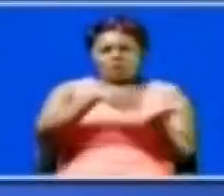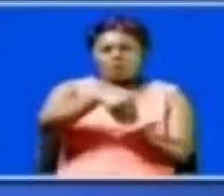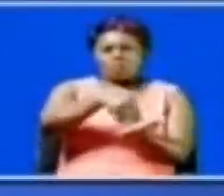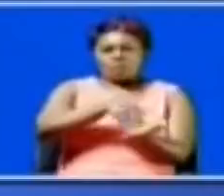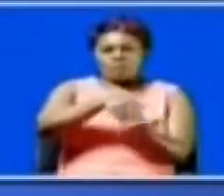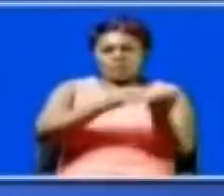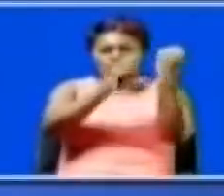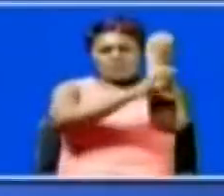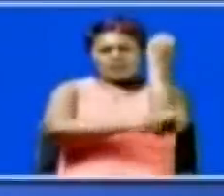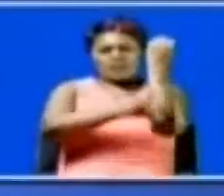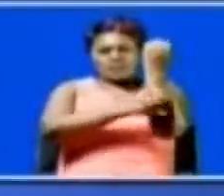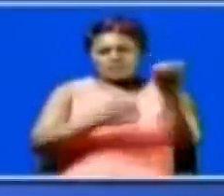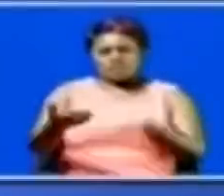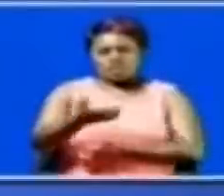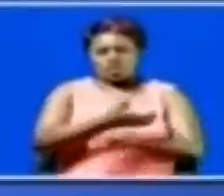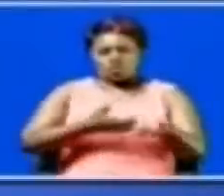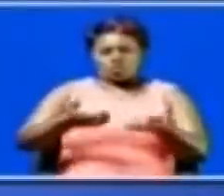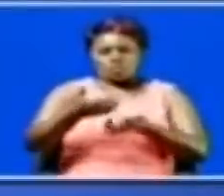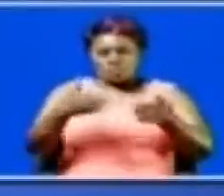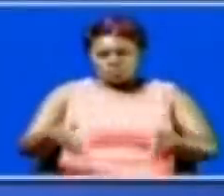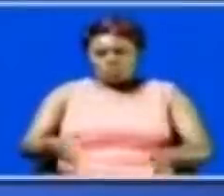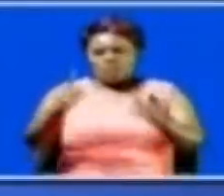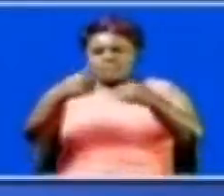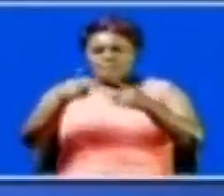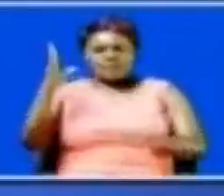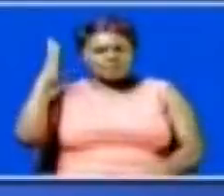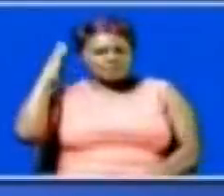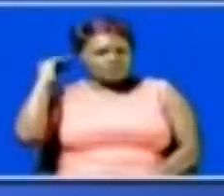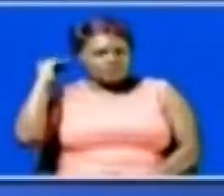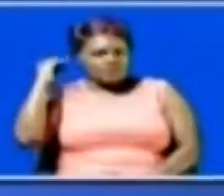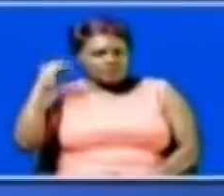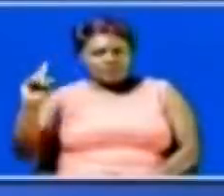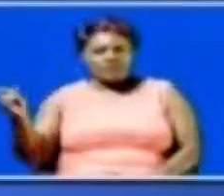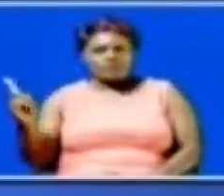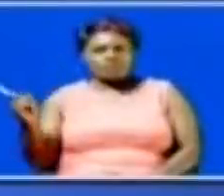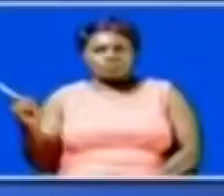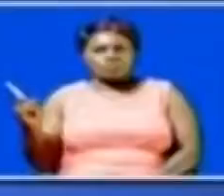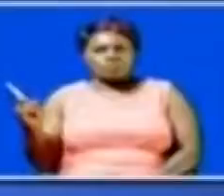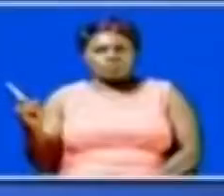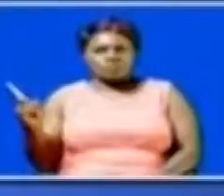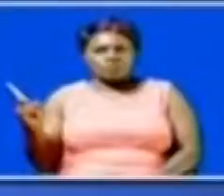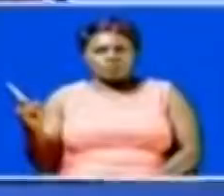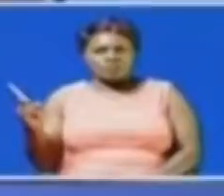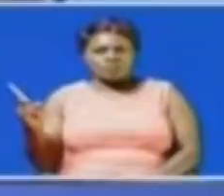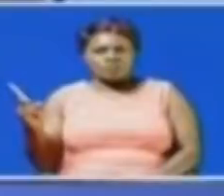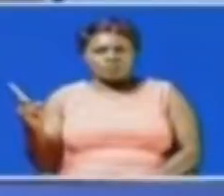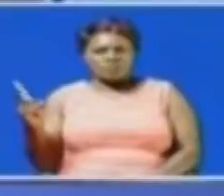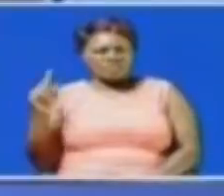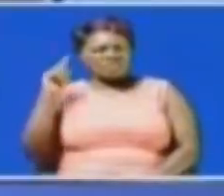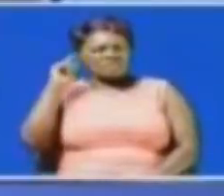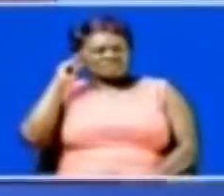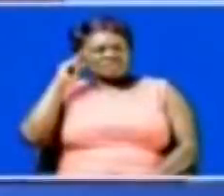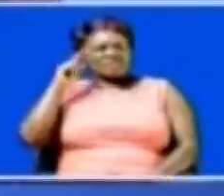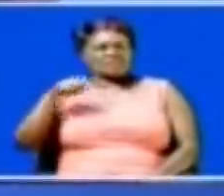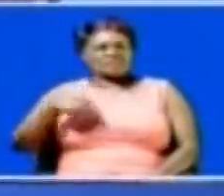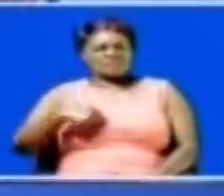country economically. But if you listen particularly in Nairobi, the chattering classes, we think that we